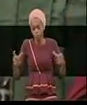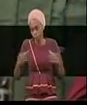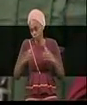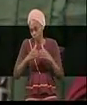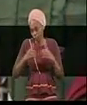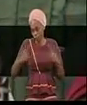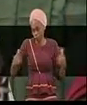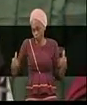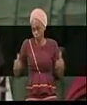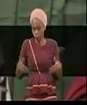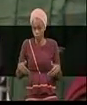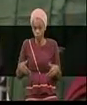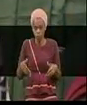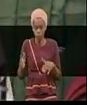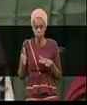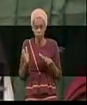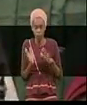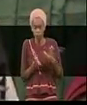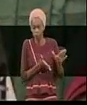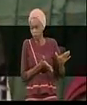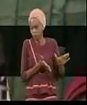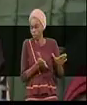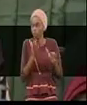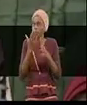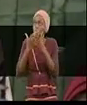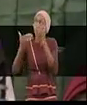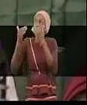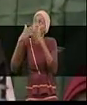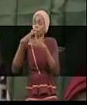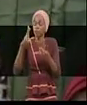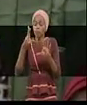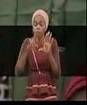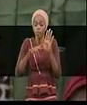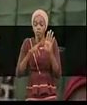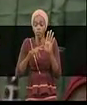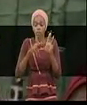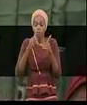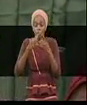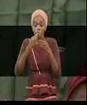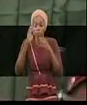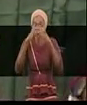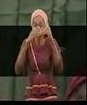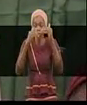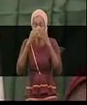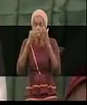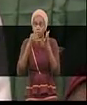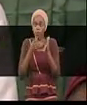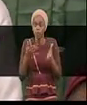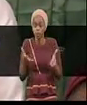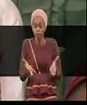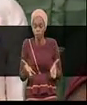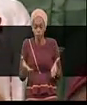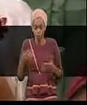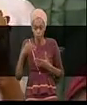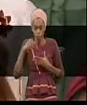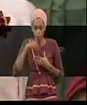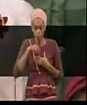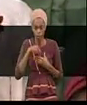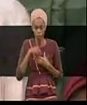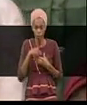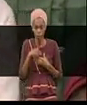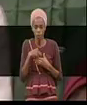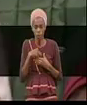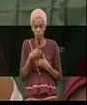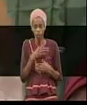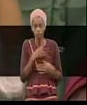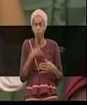divide, left behind heaven's throne to build it here inside. And